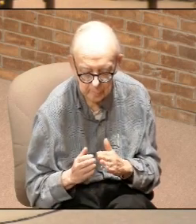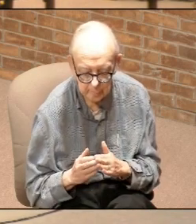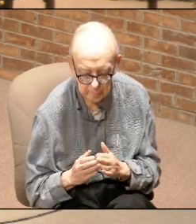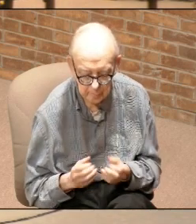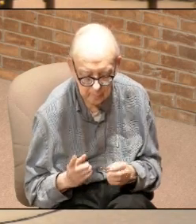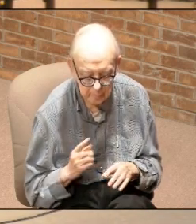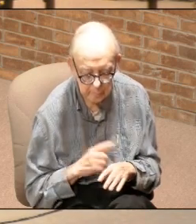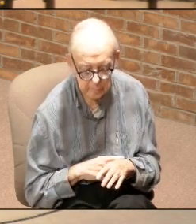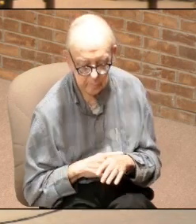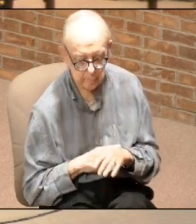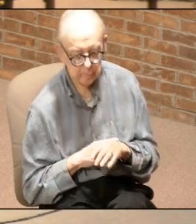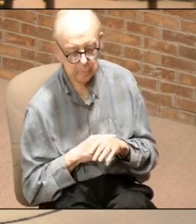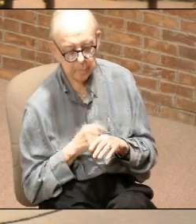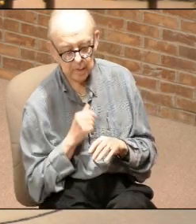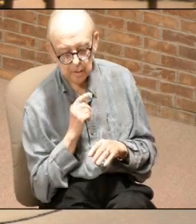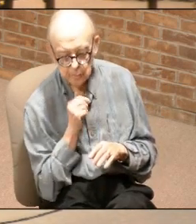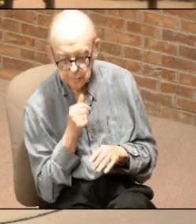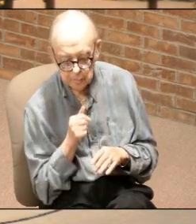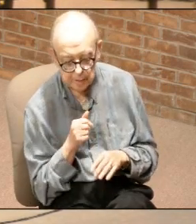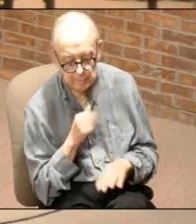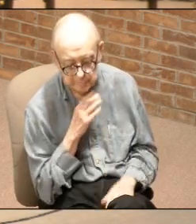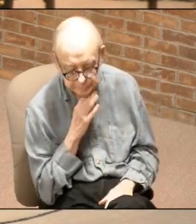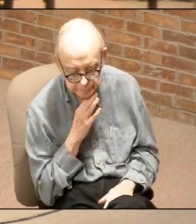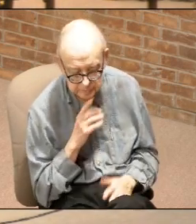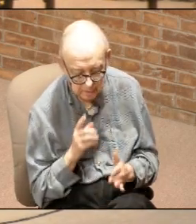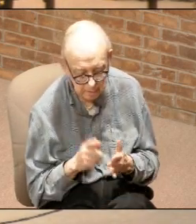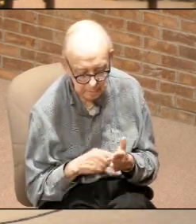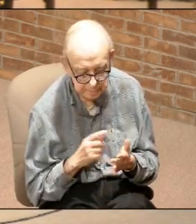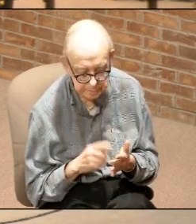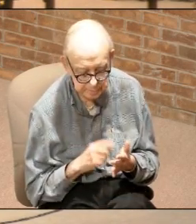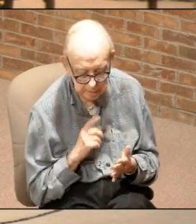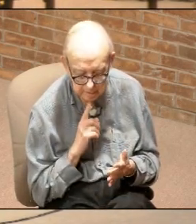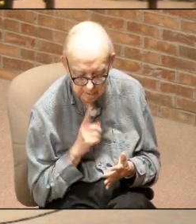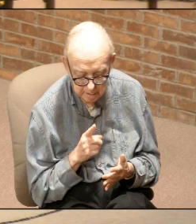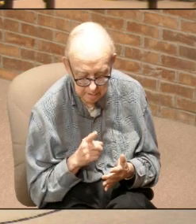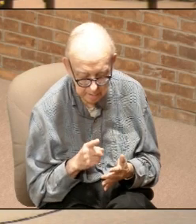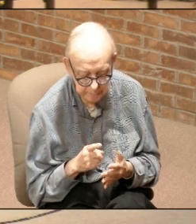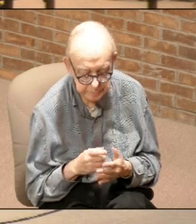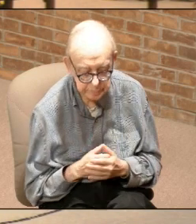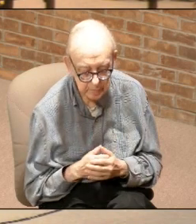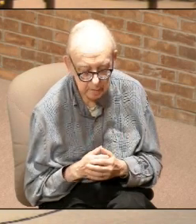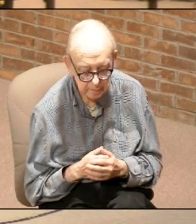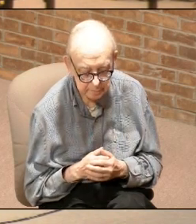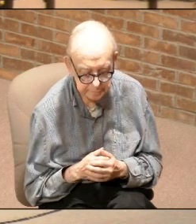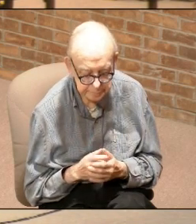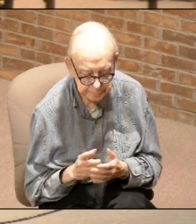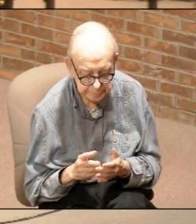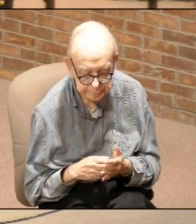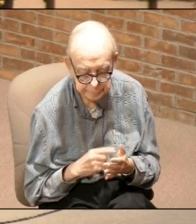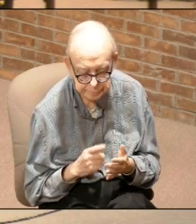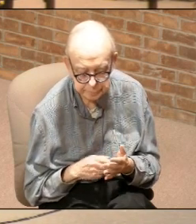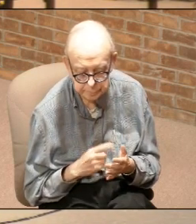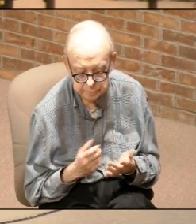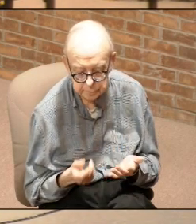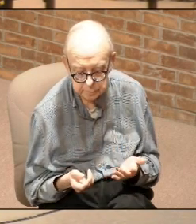a lot of times it's messy and sometimes it really gets these things now sometimes